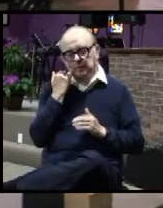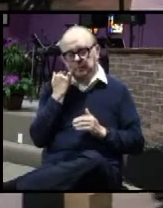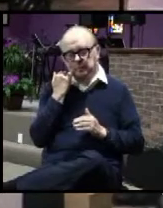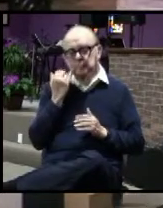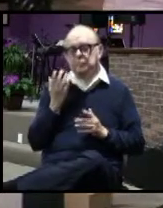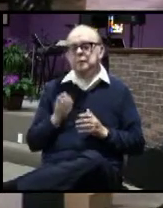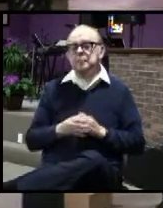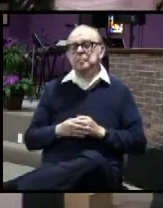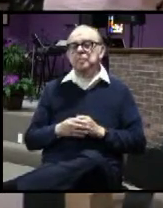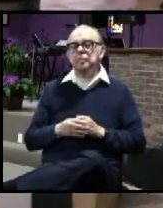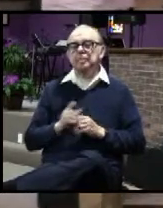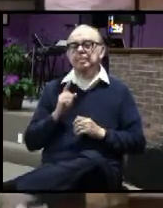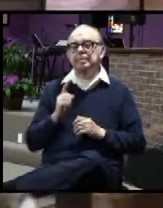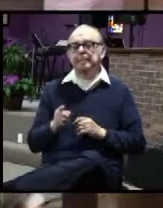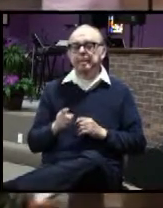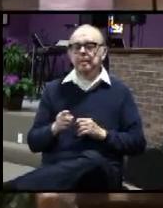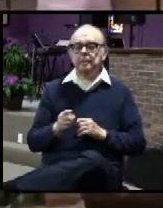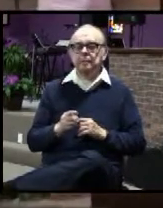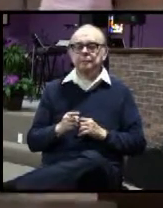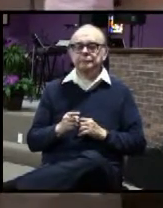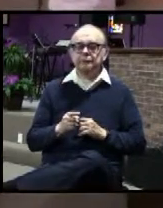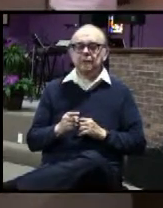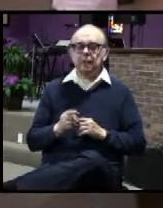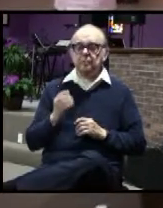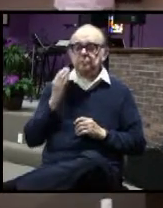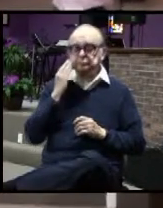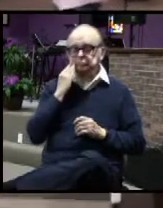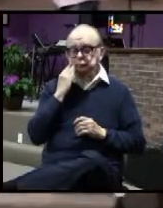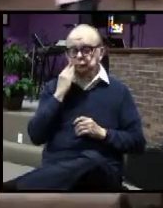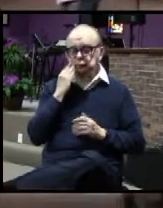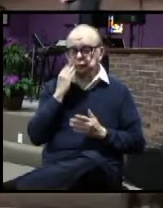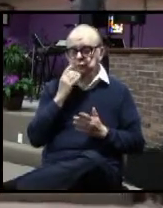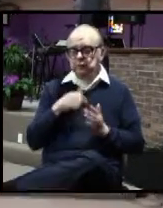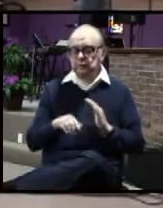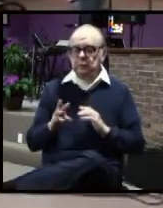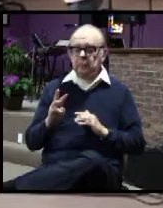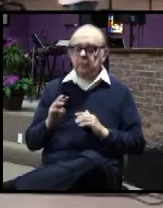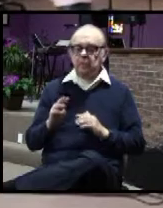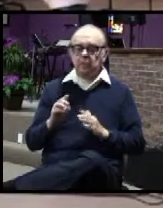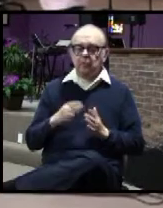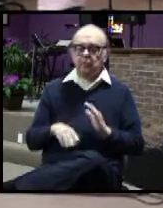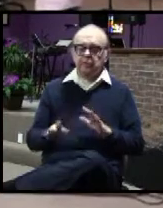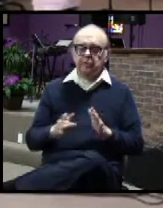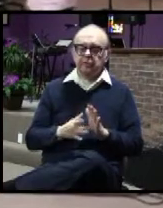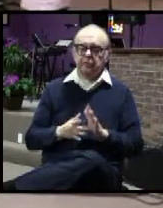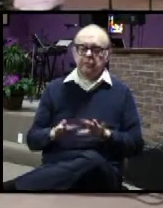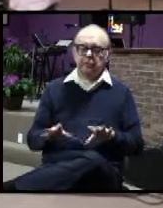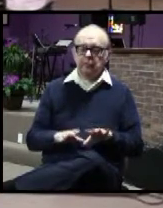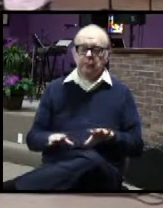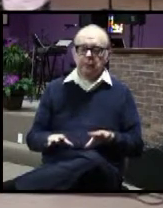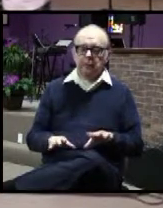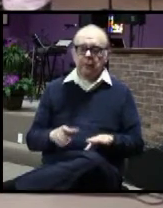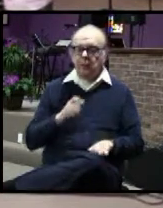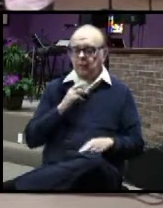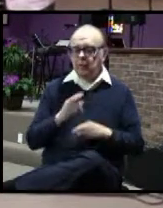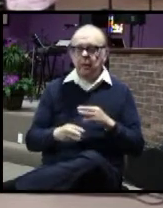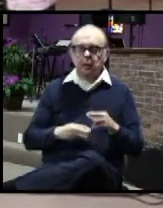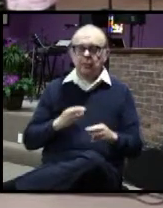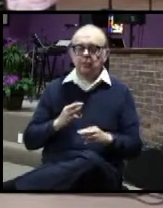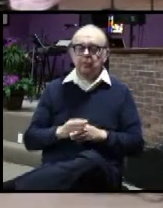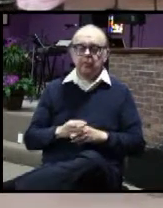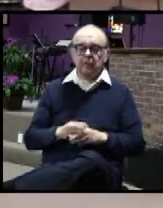Even if you knew what Jesus would do, who in the world are you to think that you could do it?